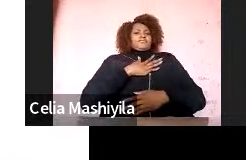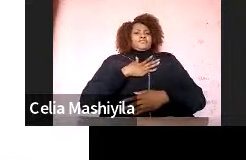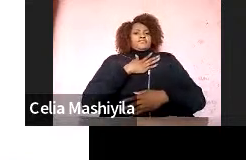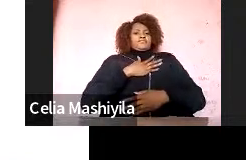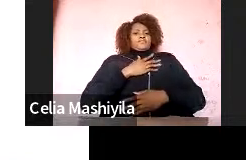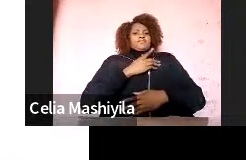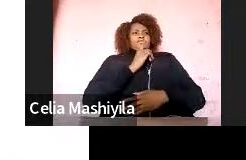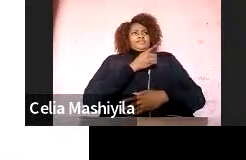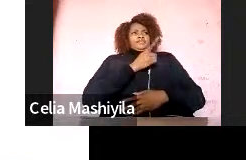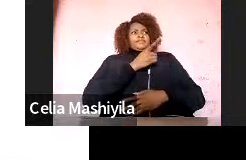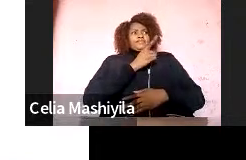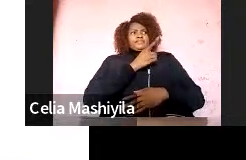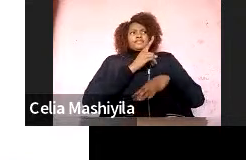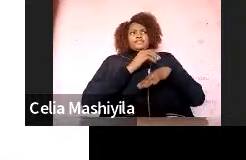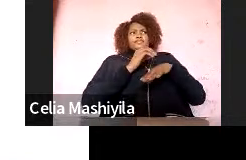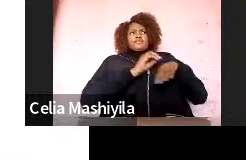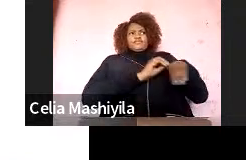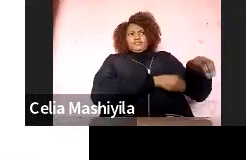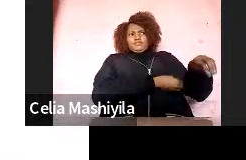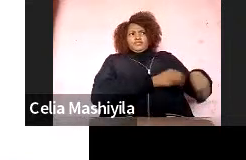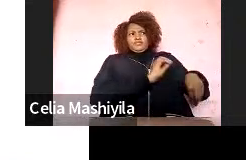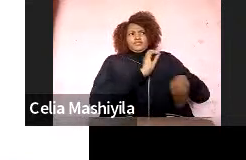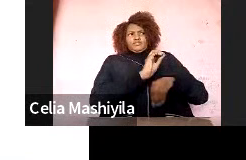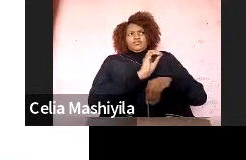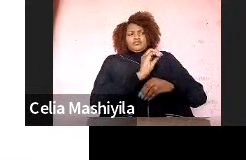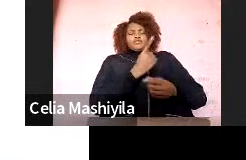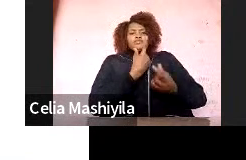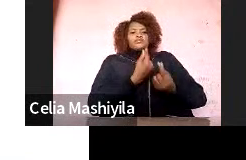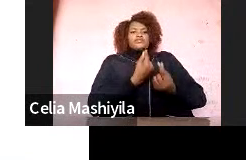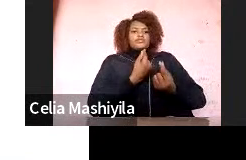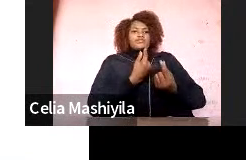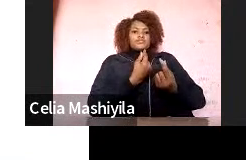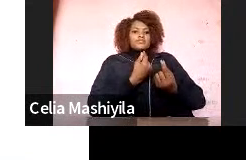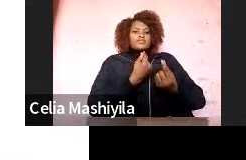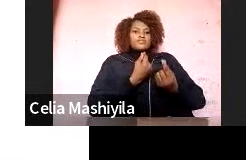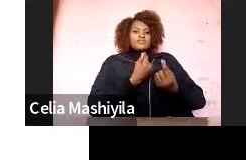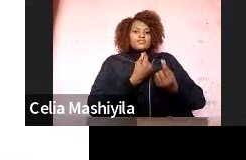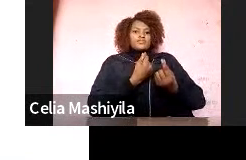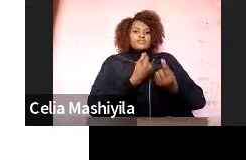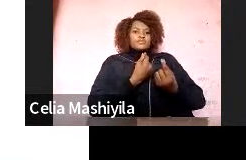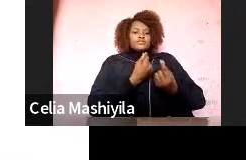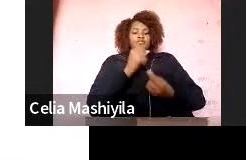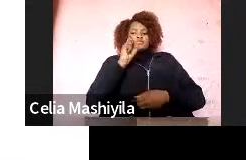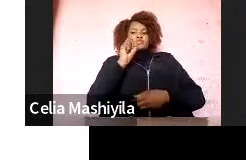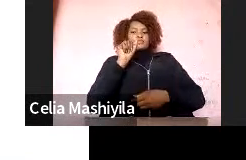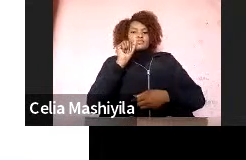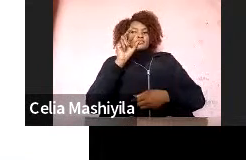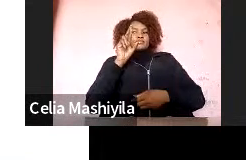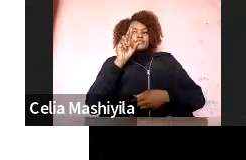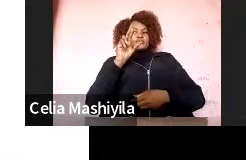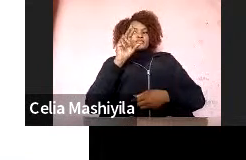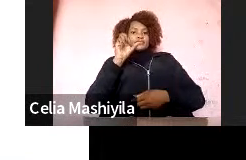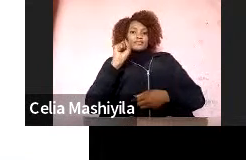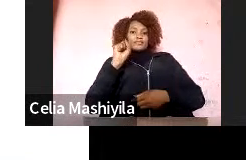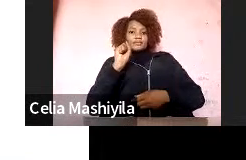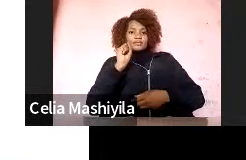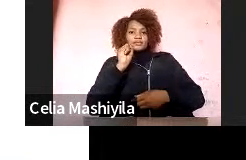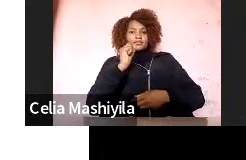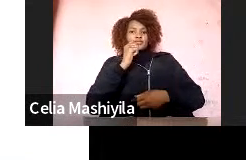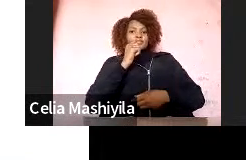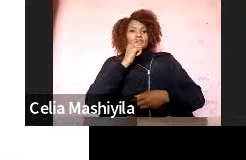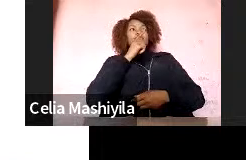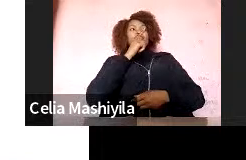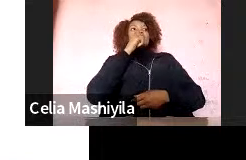whistleblower, SARS will not provide feedback to you because section 67